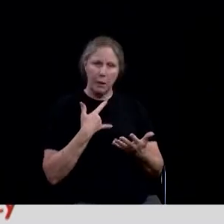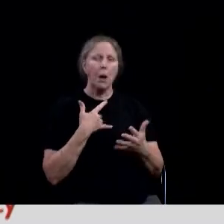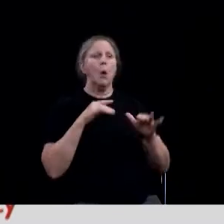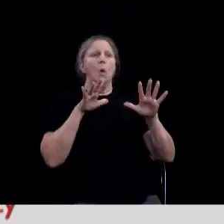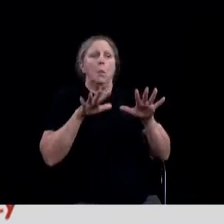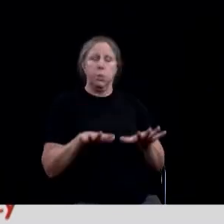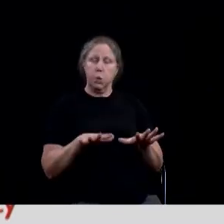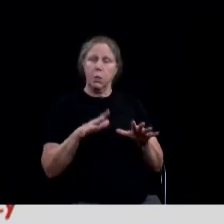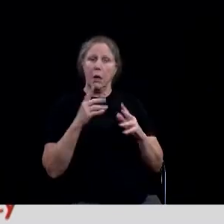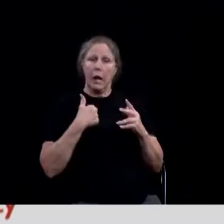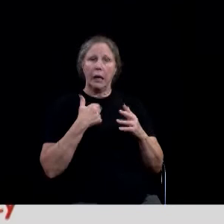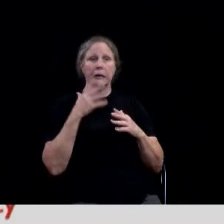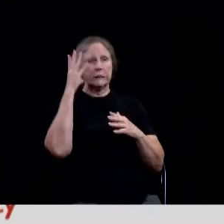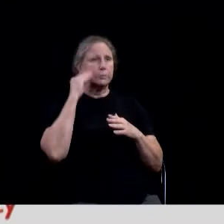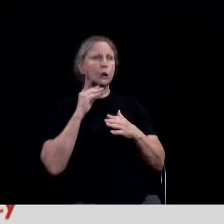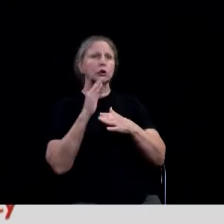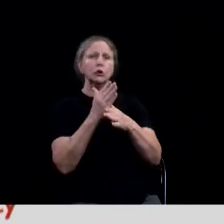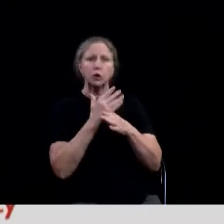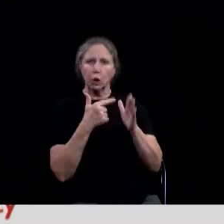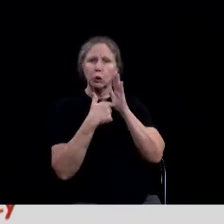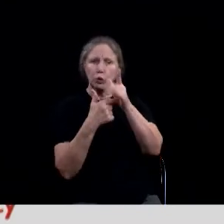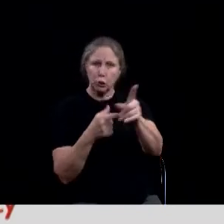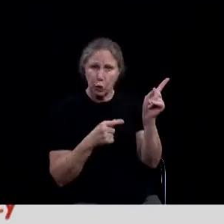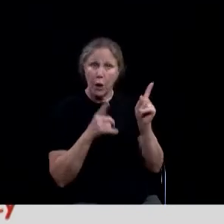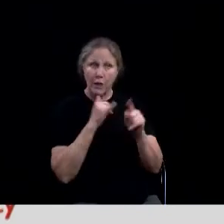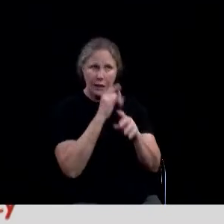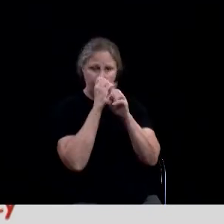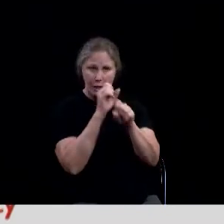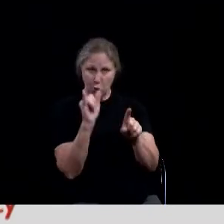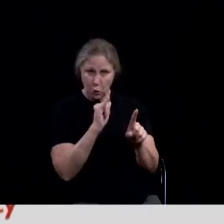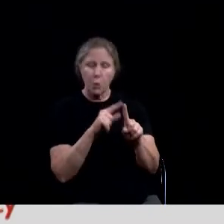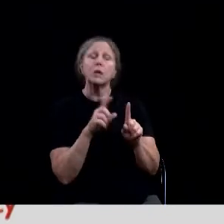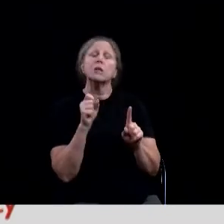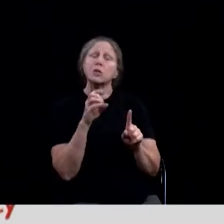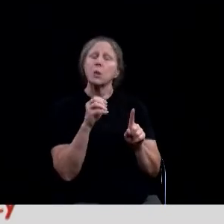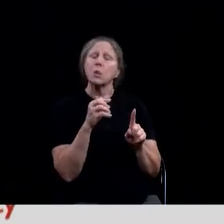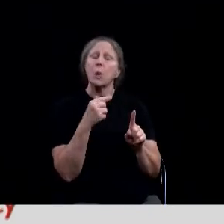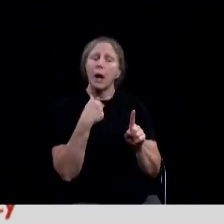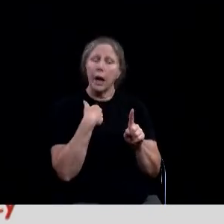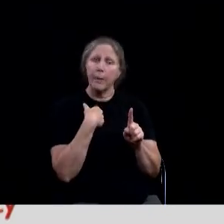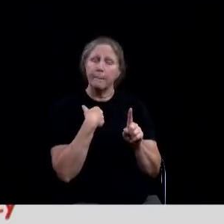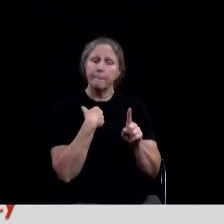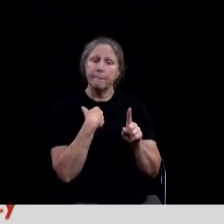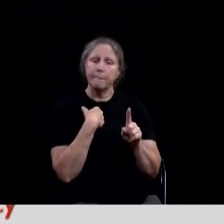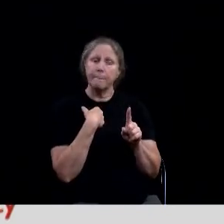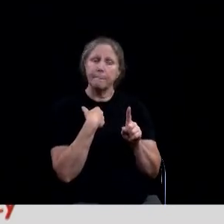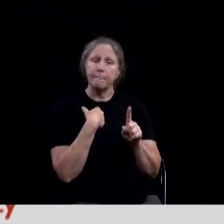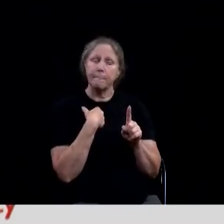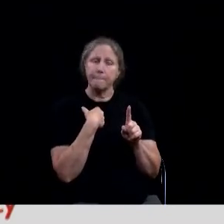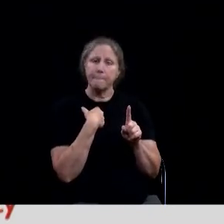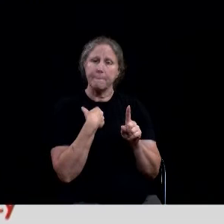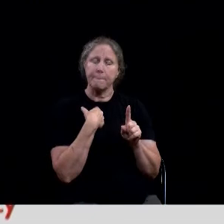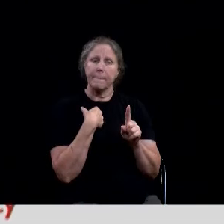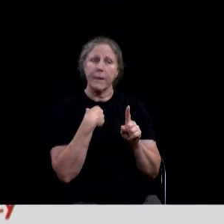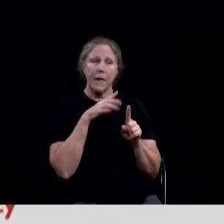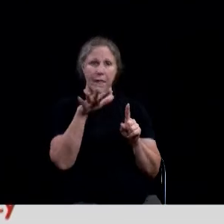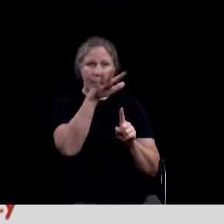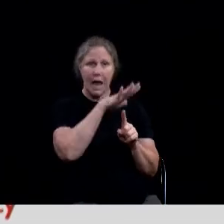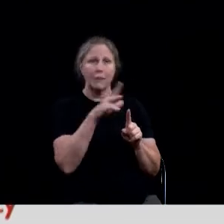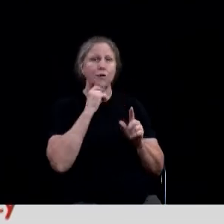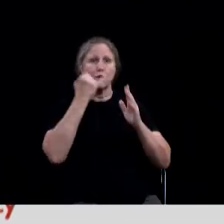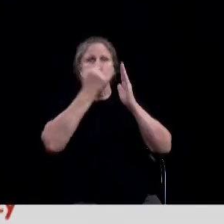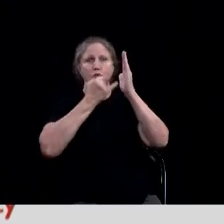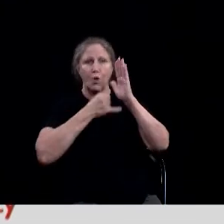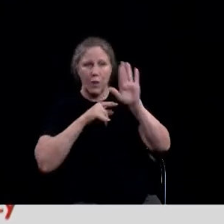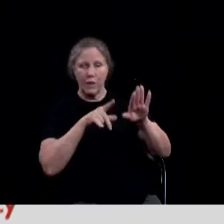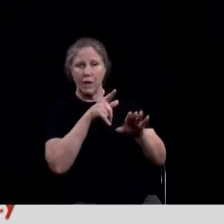itself. And so I'm grateful for the space allocated to that on this project, and looking forward to kind of what the